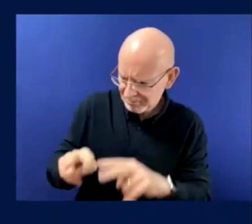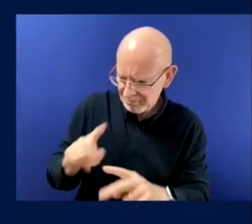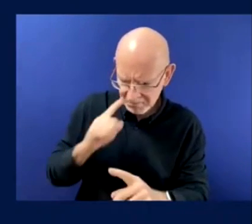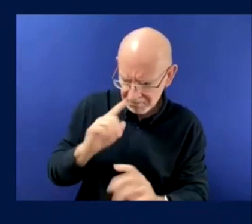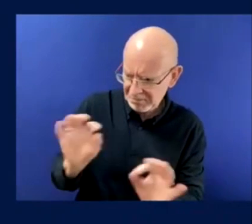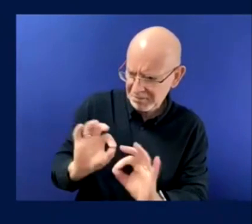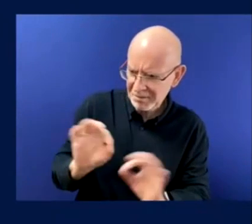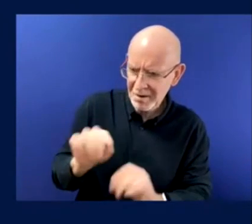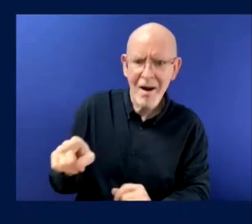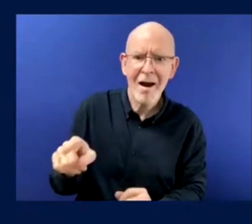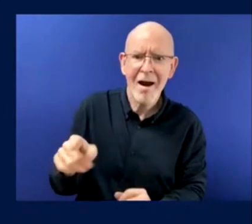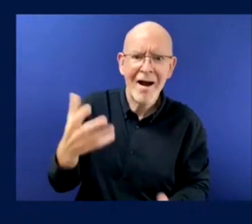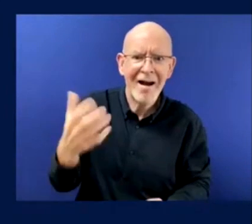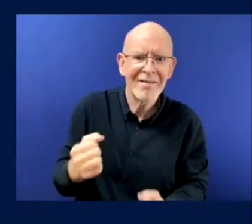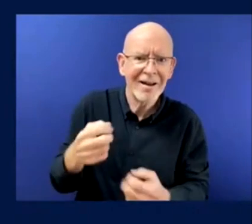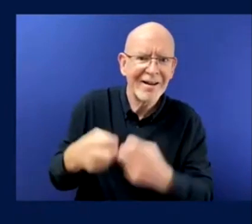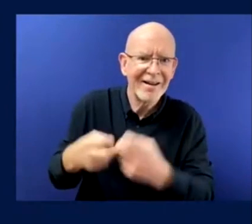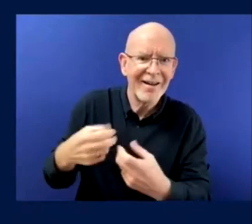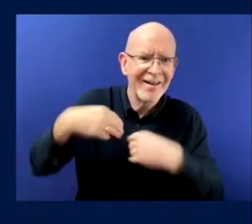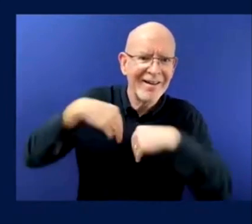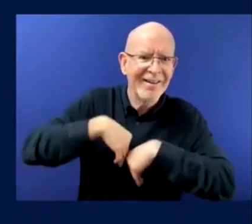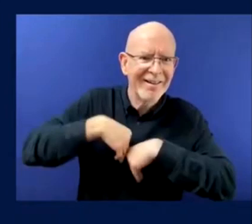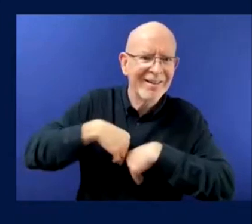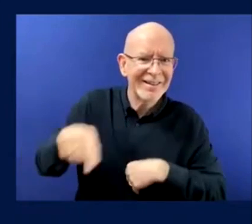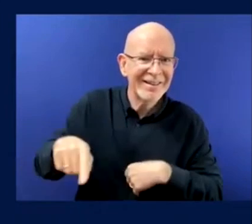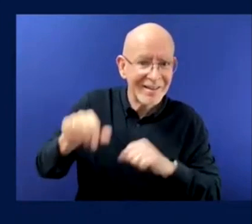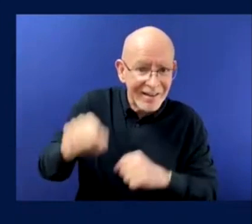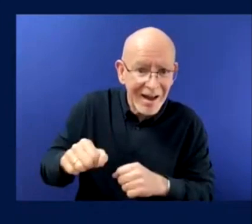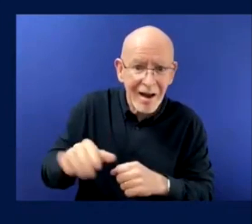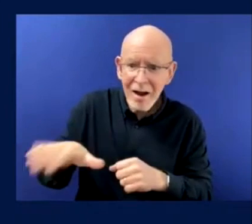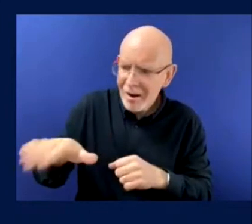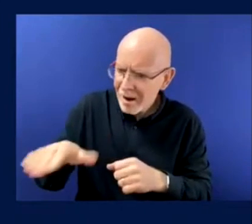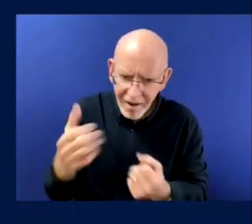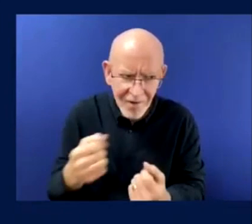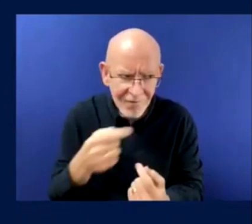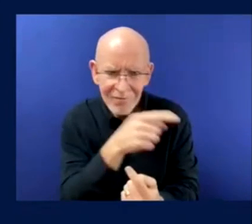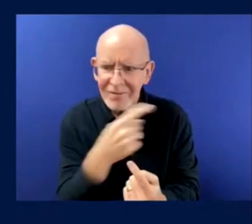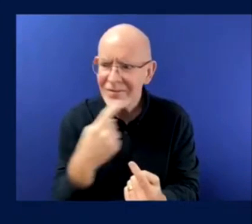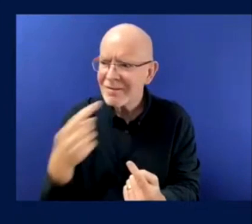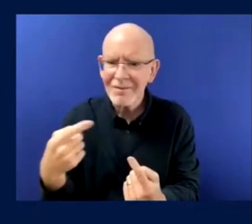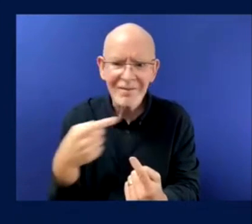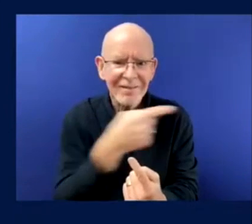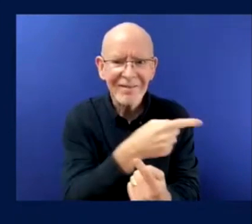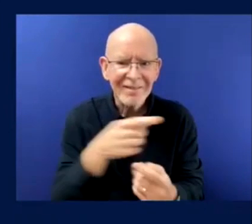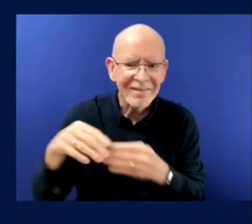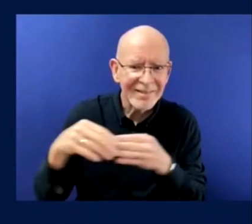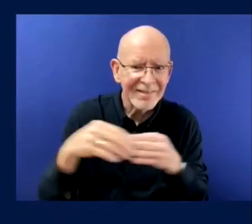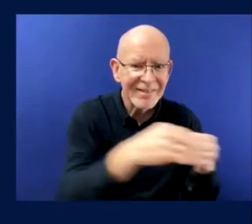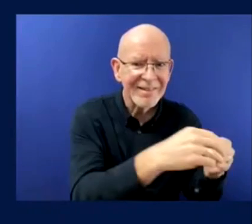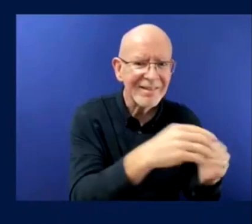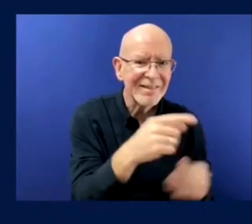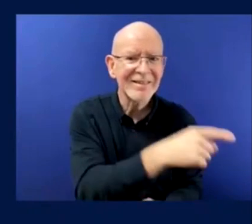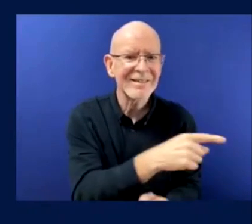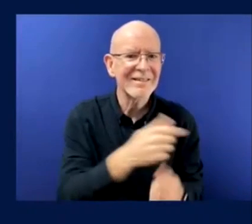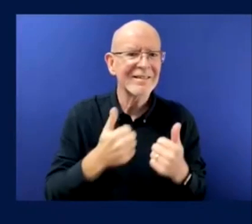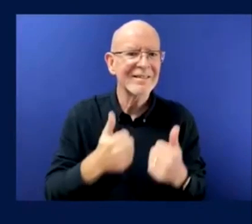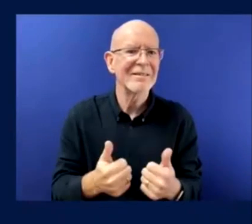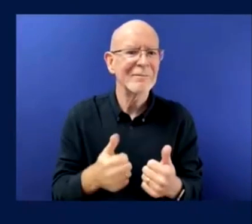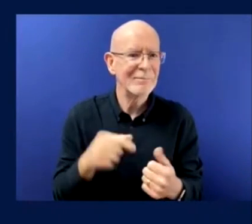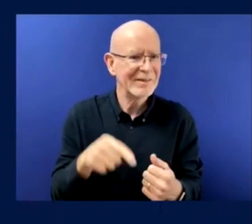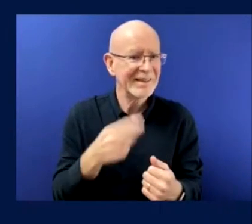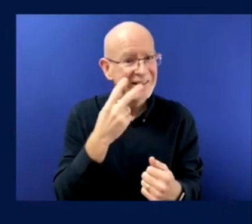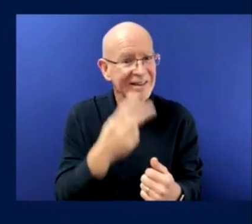doesn't think that he'll be taken seriously due to having a non-visible condition. And unfortunately, this is quite common